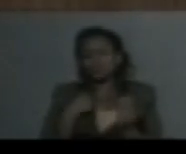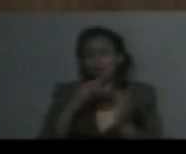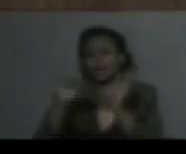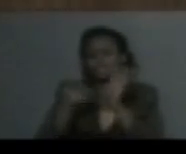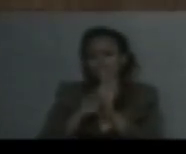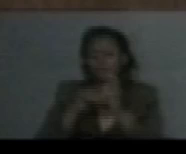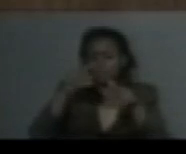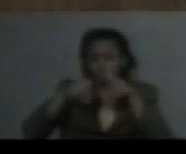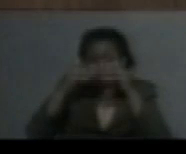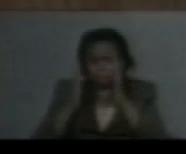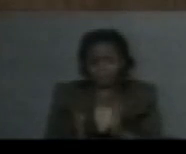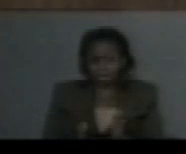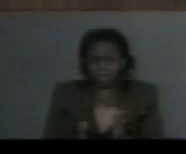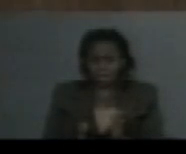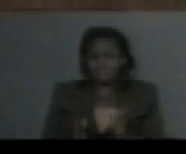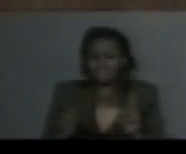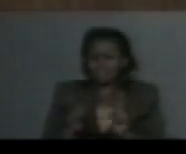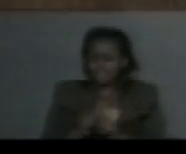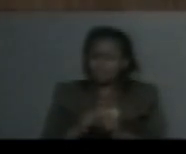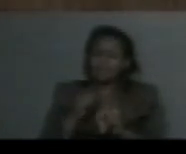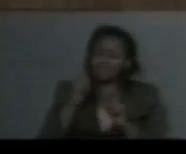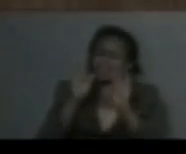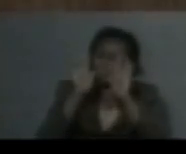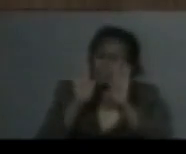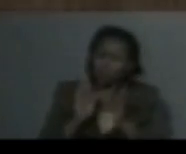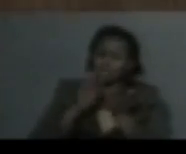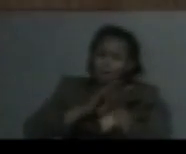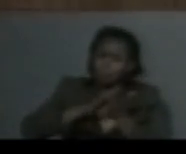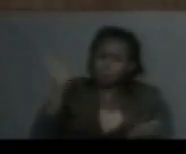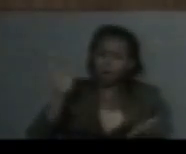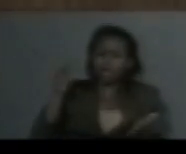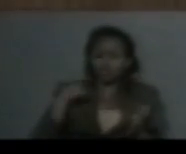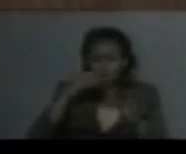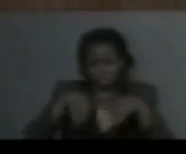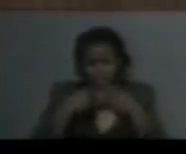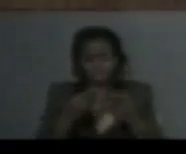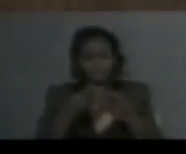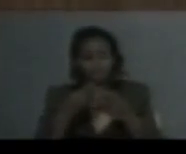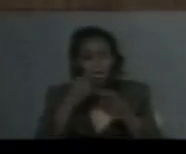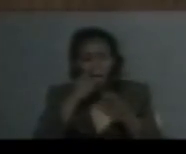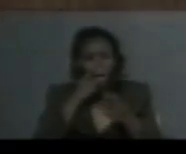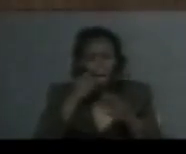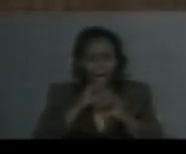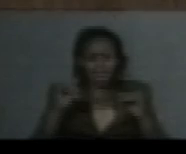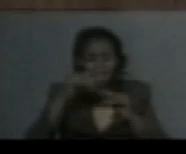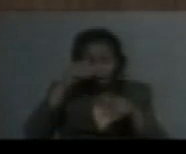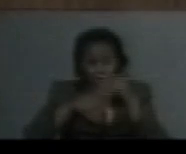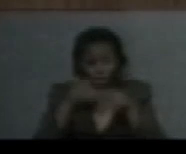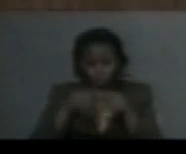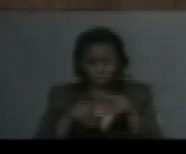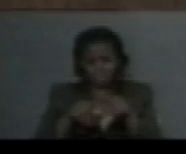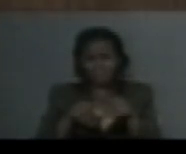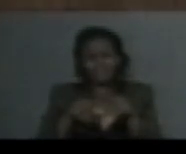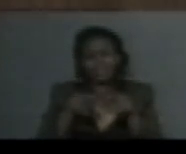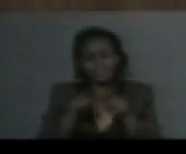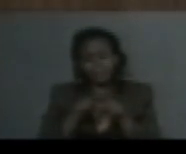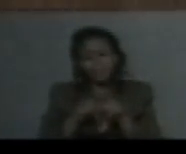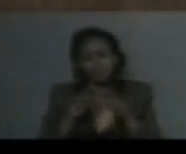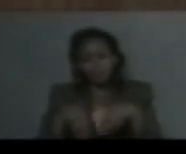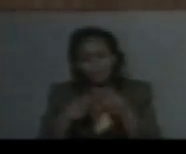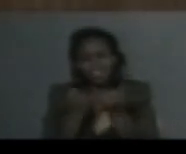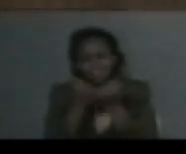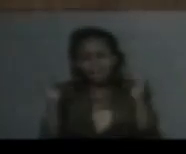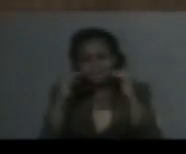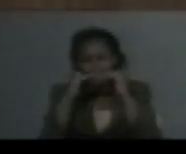the cornerstone of any credible election. The system provides the highest voting safety levels and